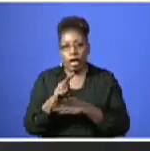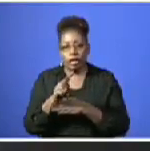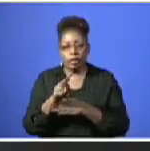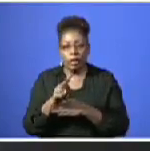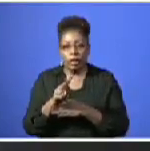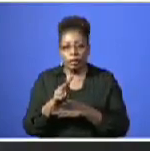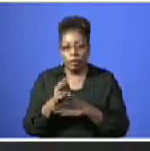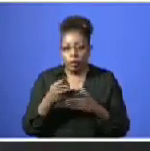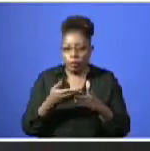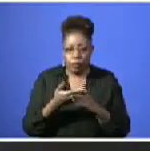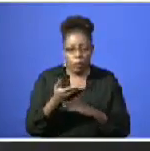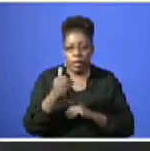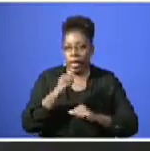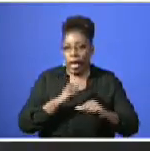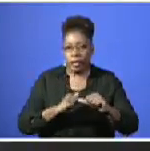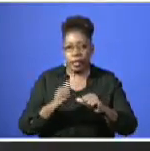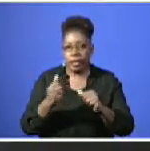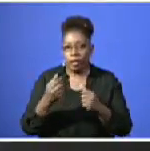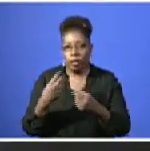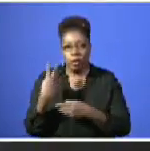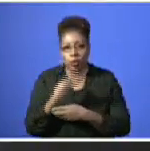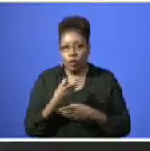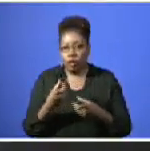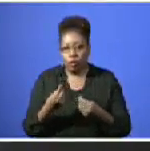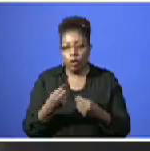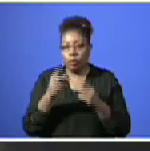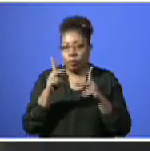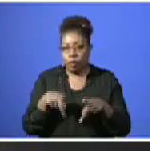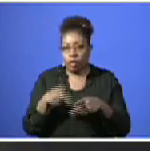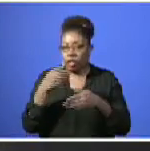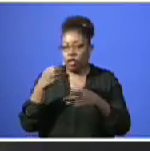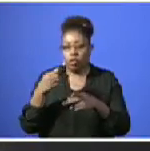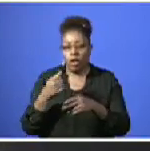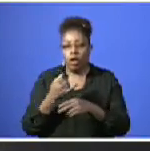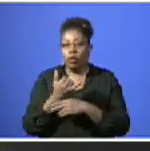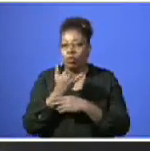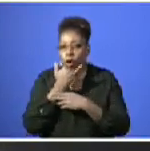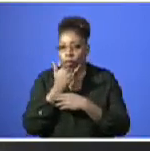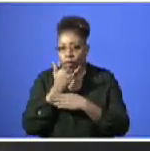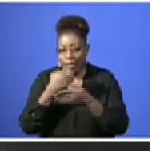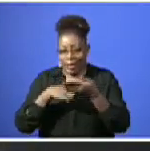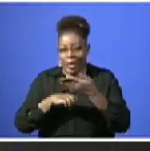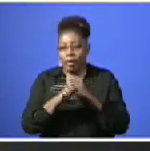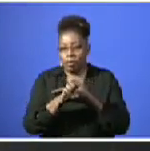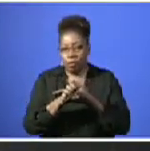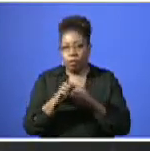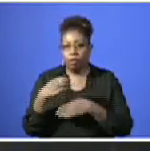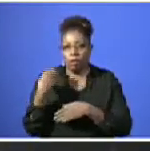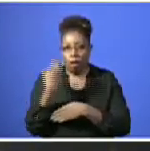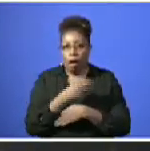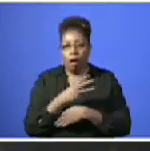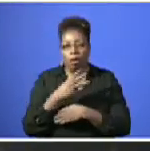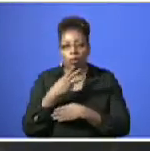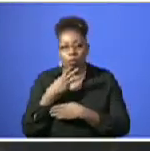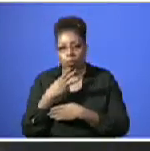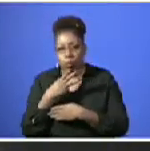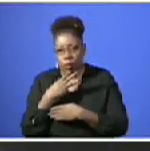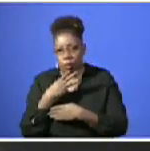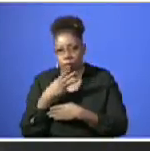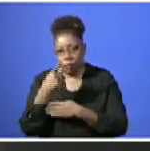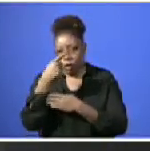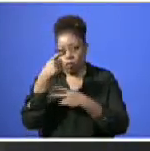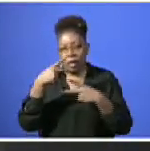through the actions we take once persons illegally come in our waters, that we have a very low